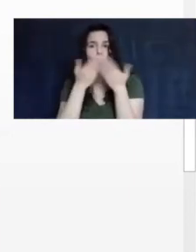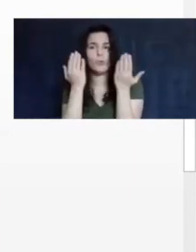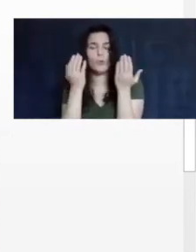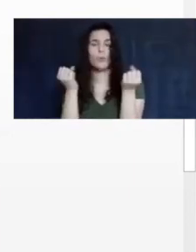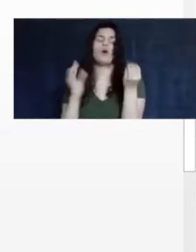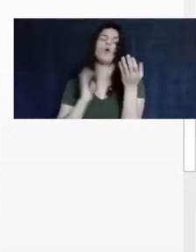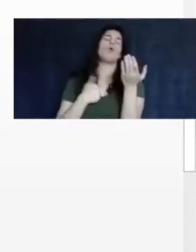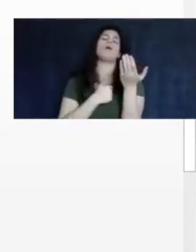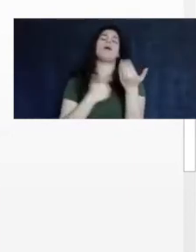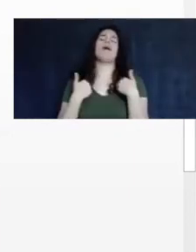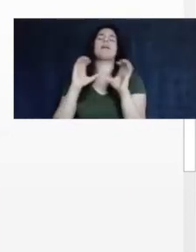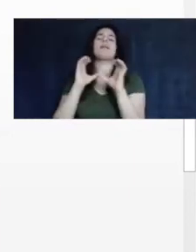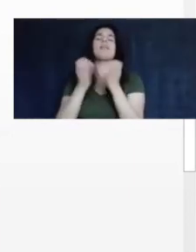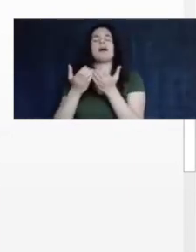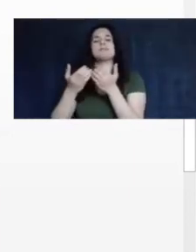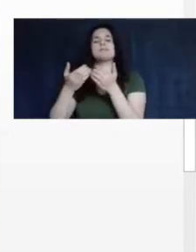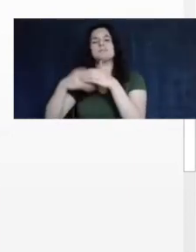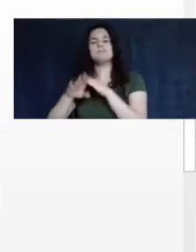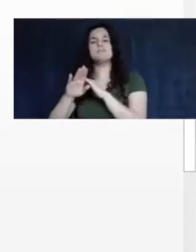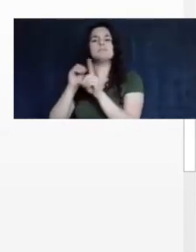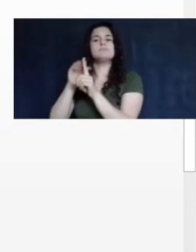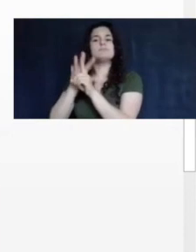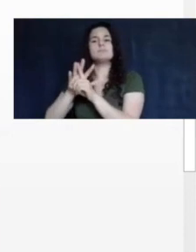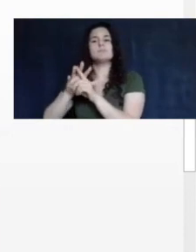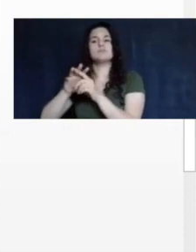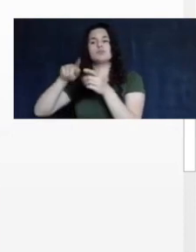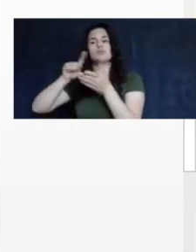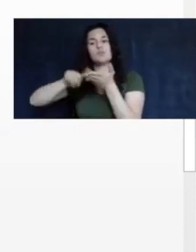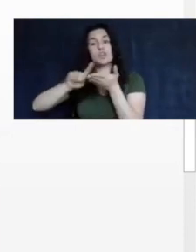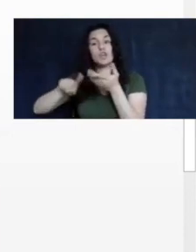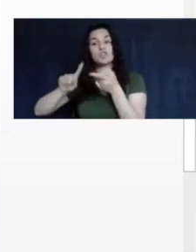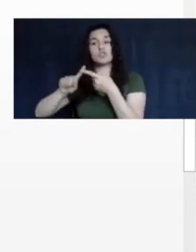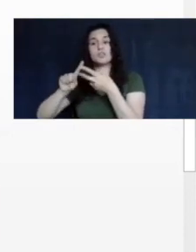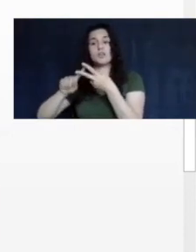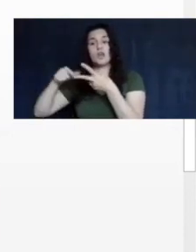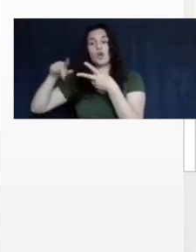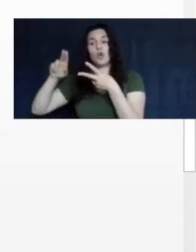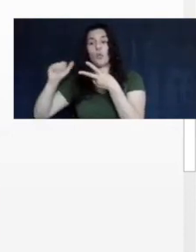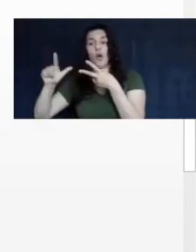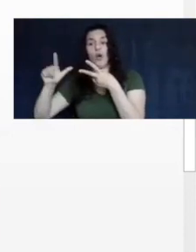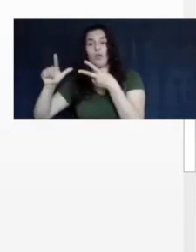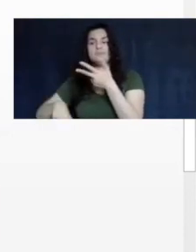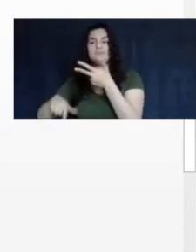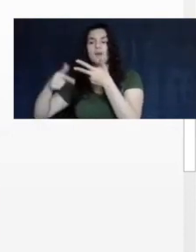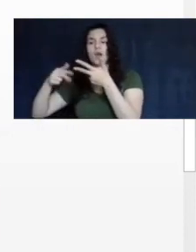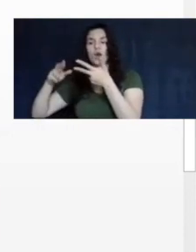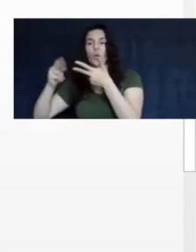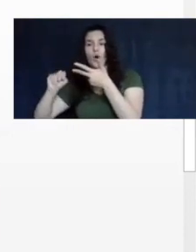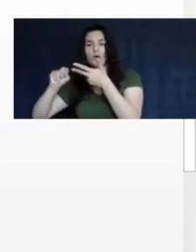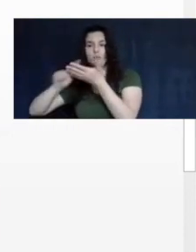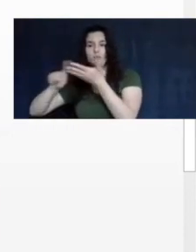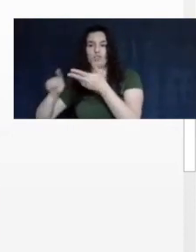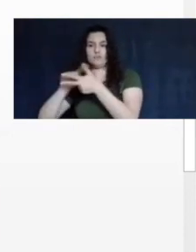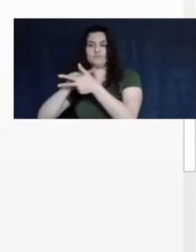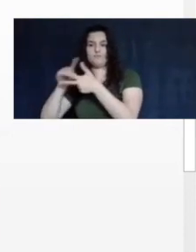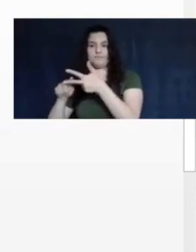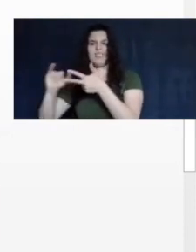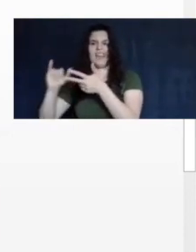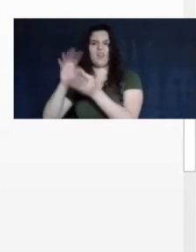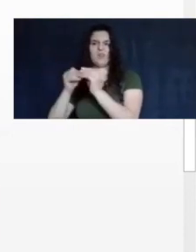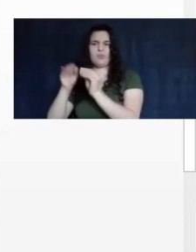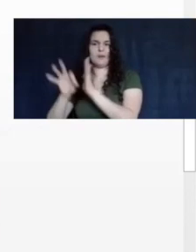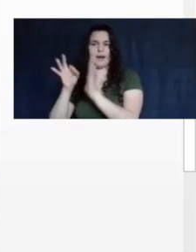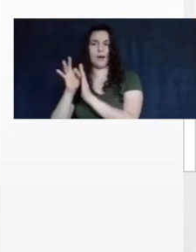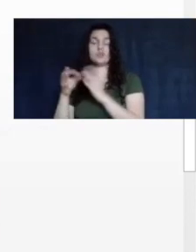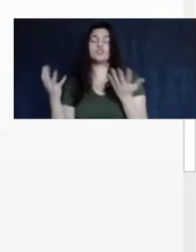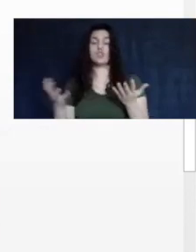and then we have a quantitative and a qualitative course. So 9 hours of research. And between the 9 hours of research and the 6 hours of